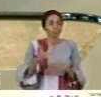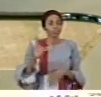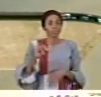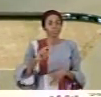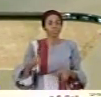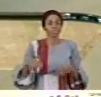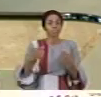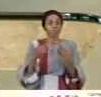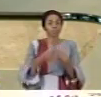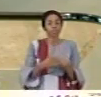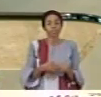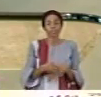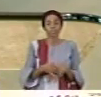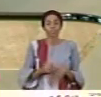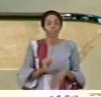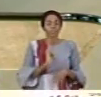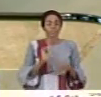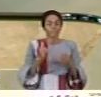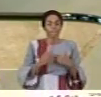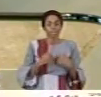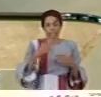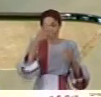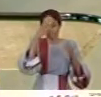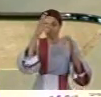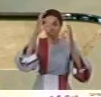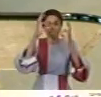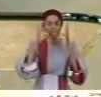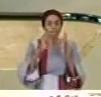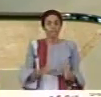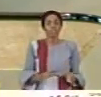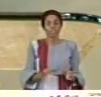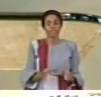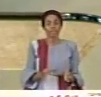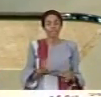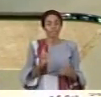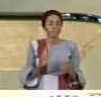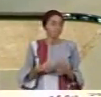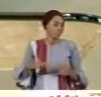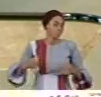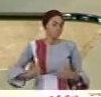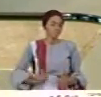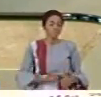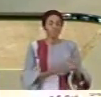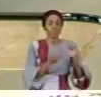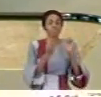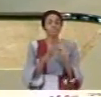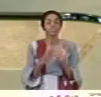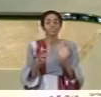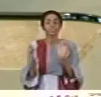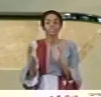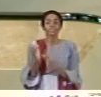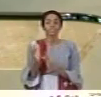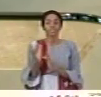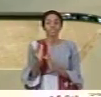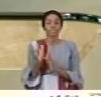no turning back, no turning back, I have decided.